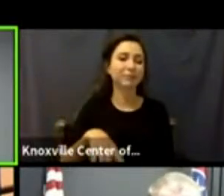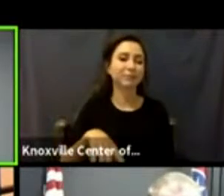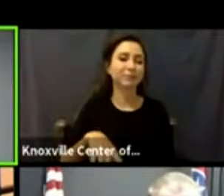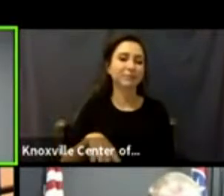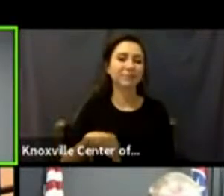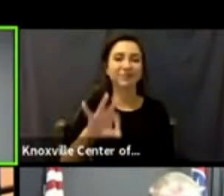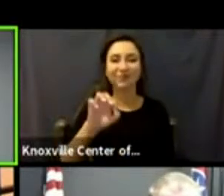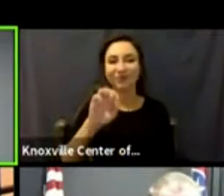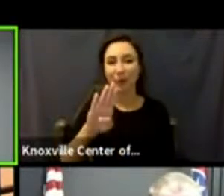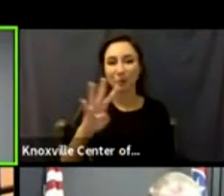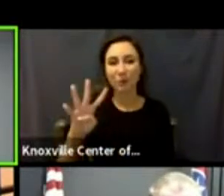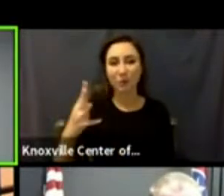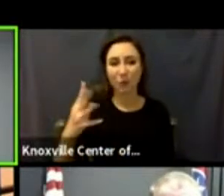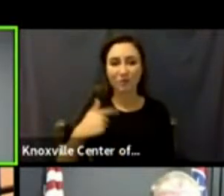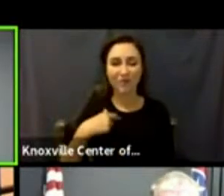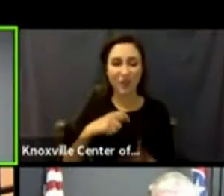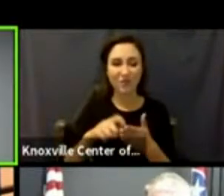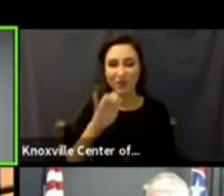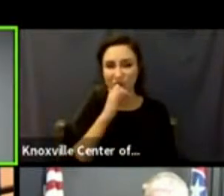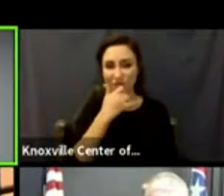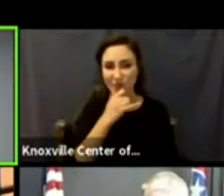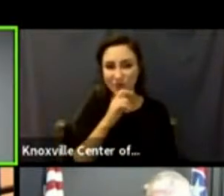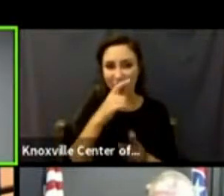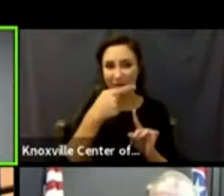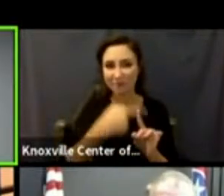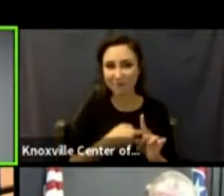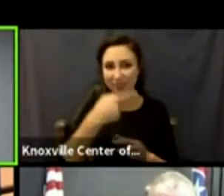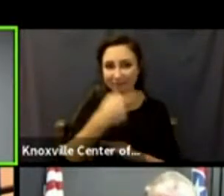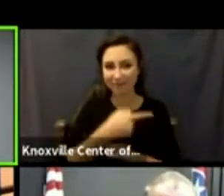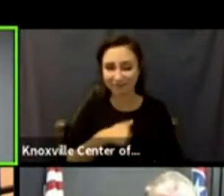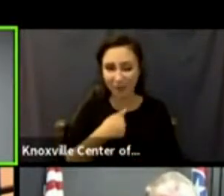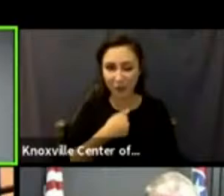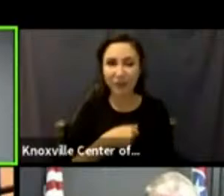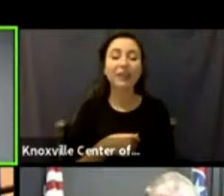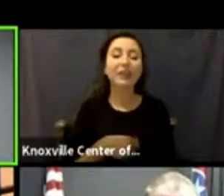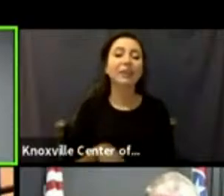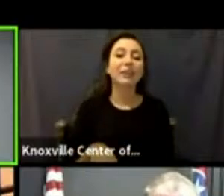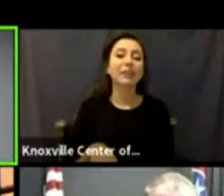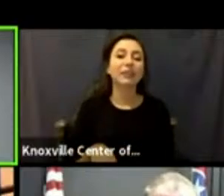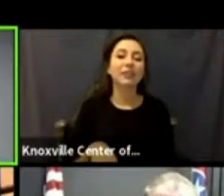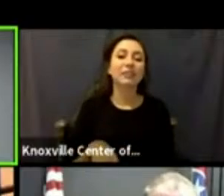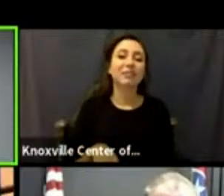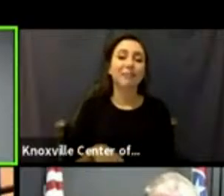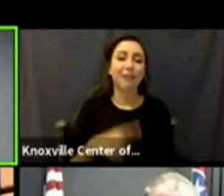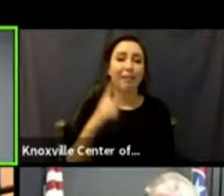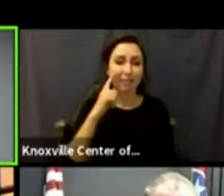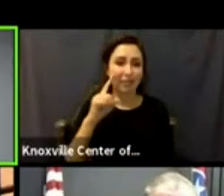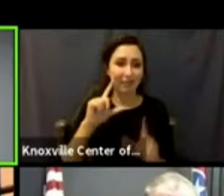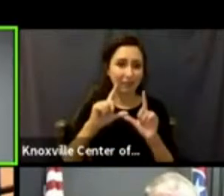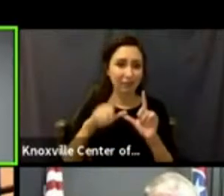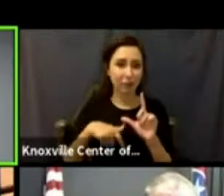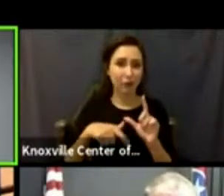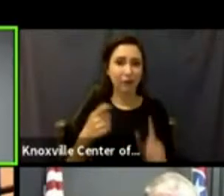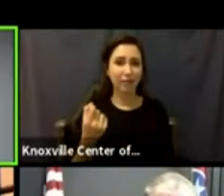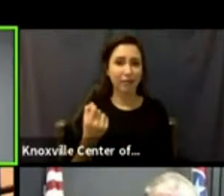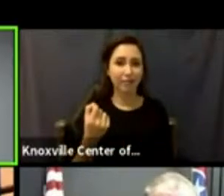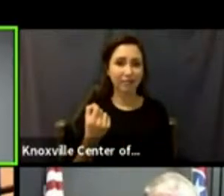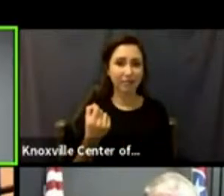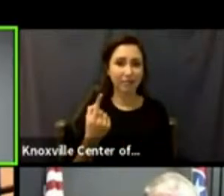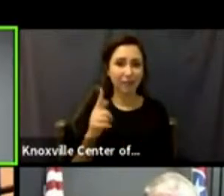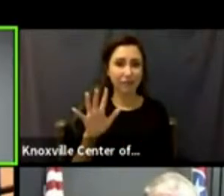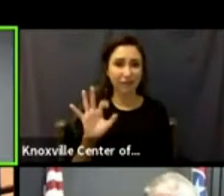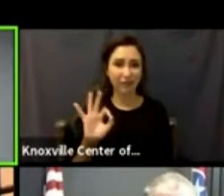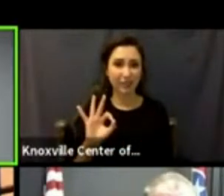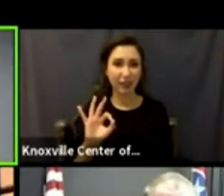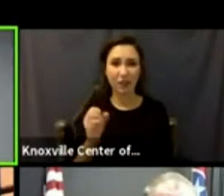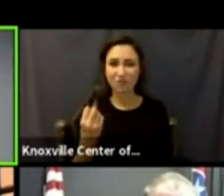wrote the wrong month down. I think it expires at 11:59 or